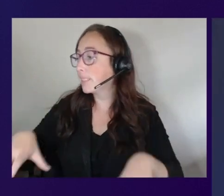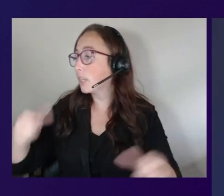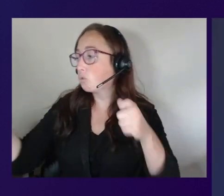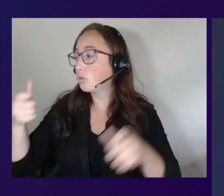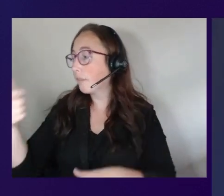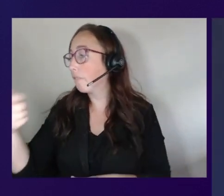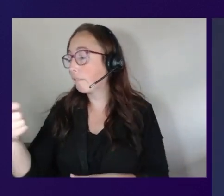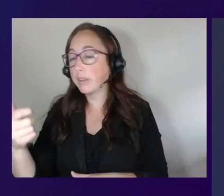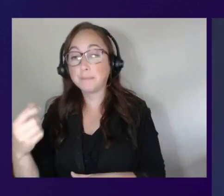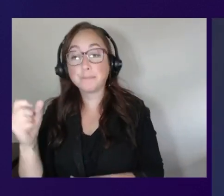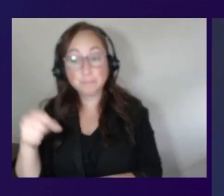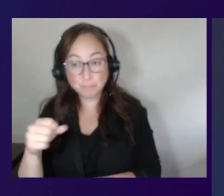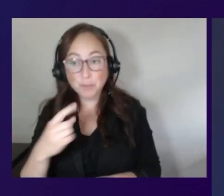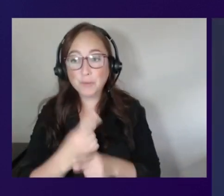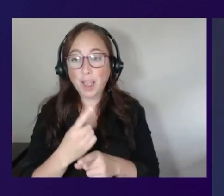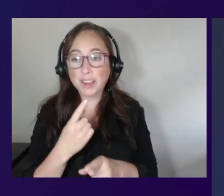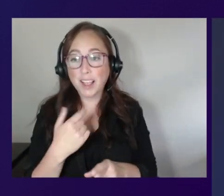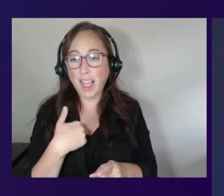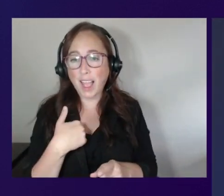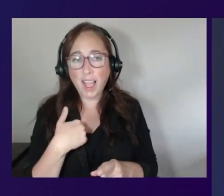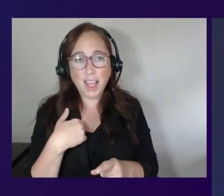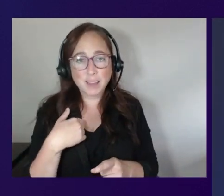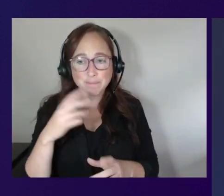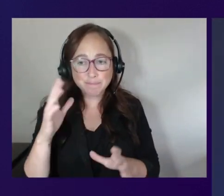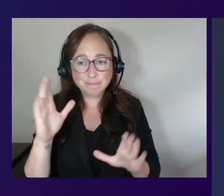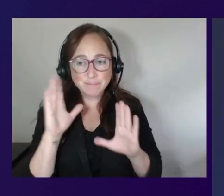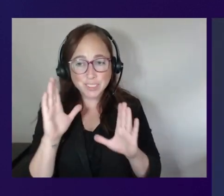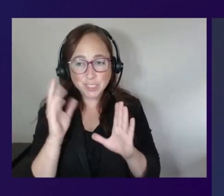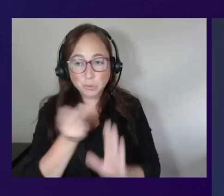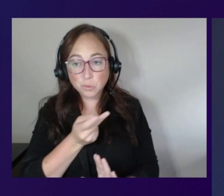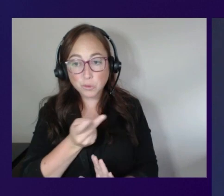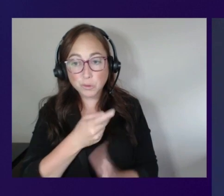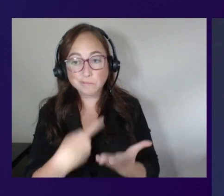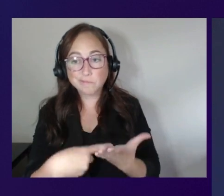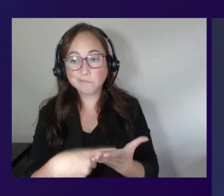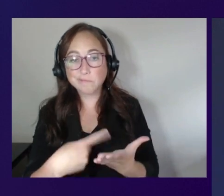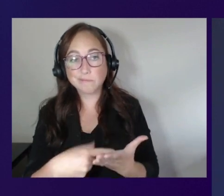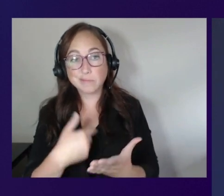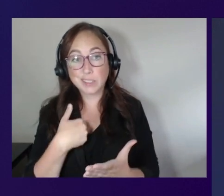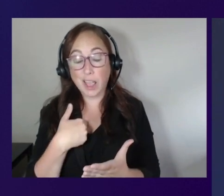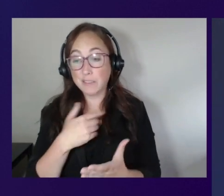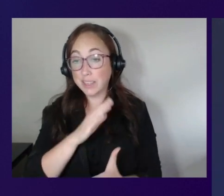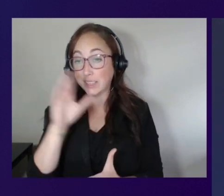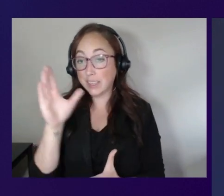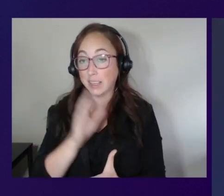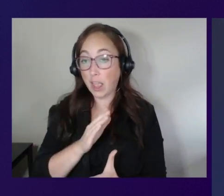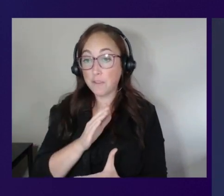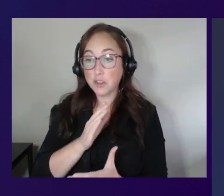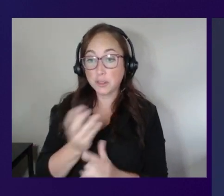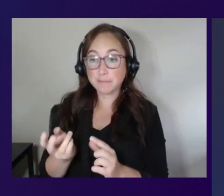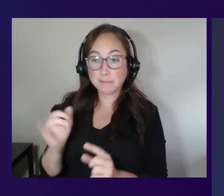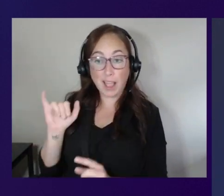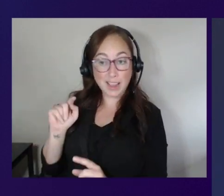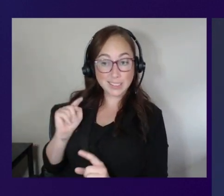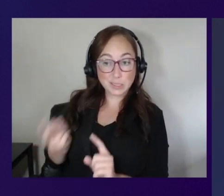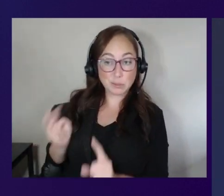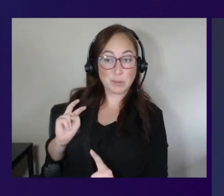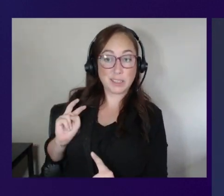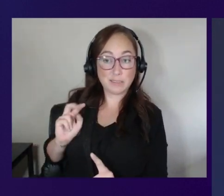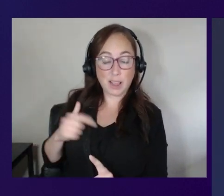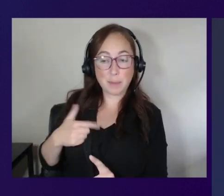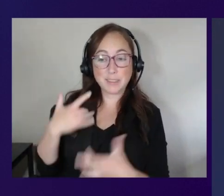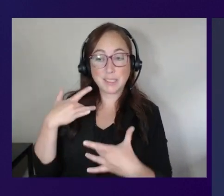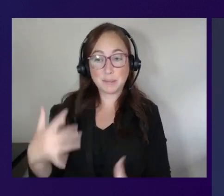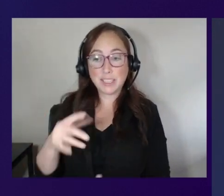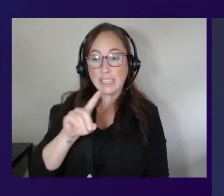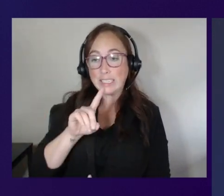me as I listen to you both, like I've never been on the IT side. I've been more on the dev side most